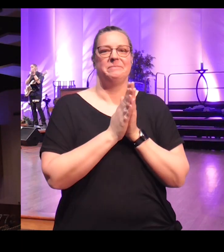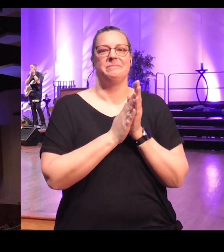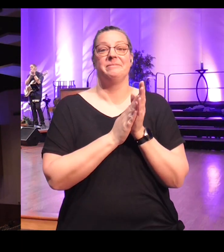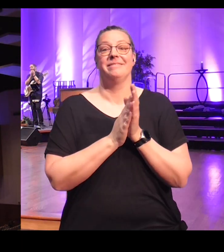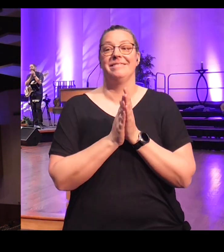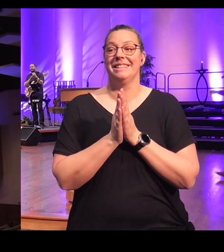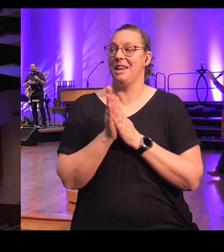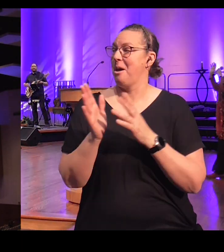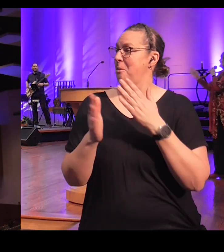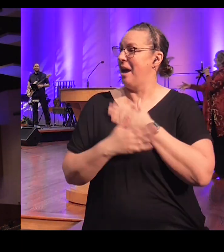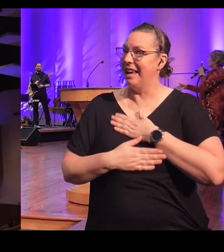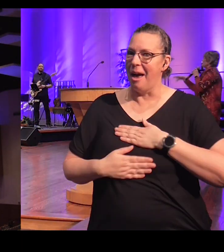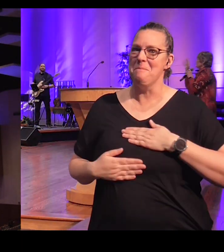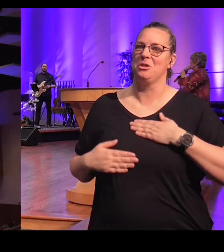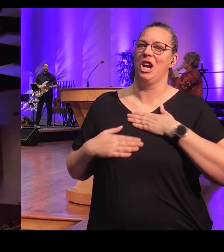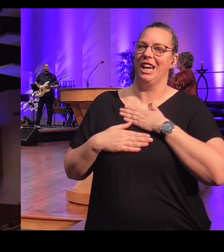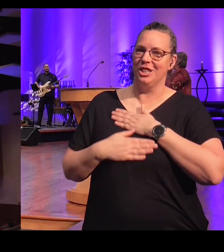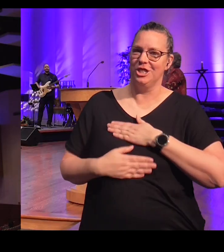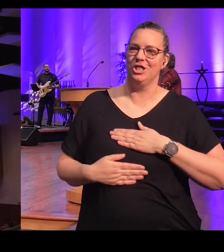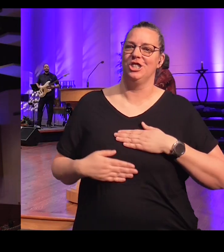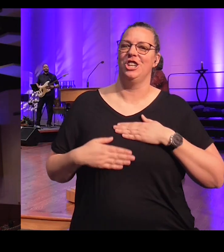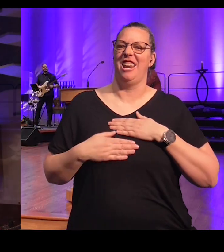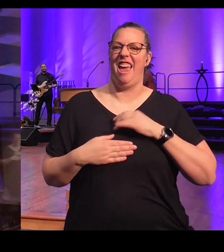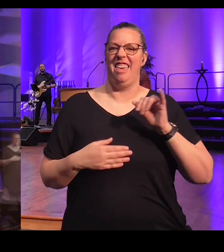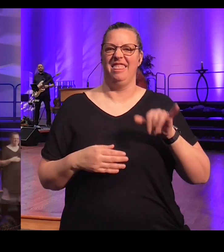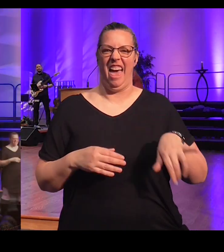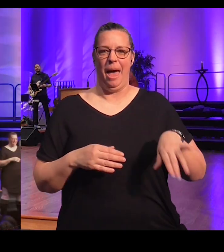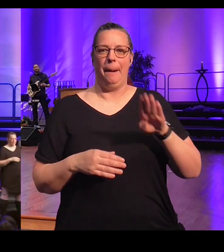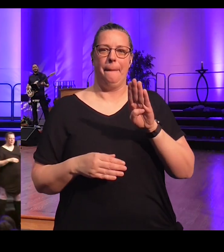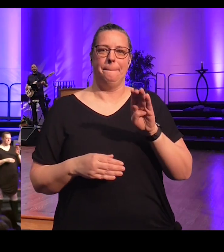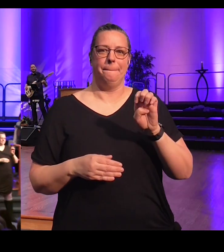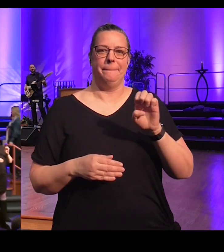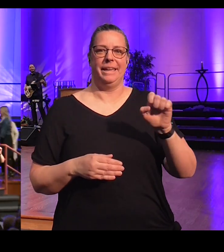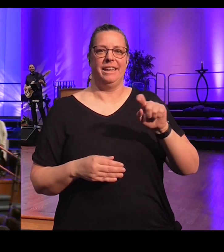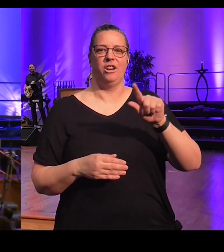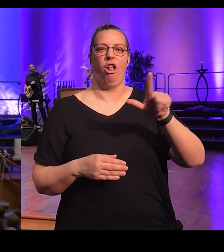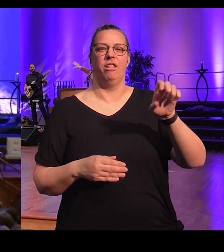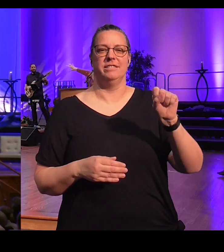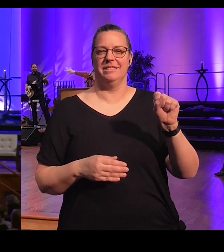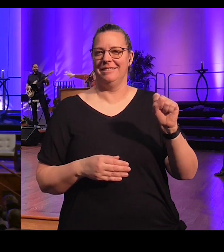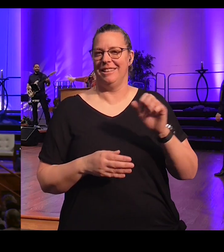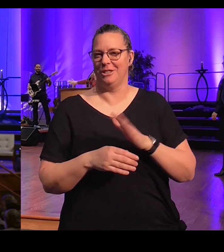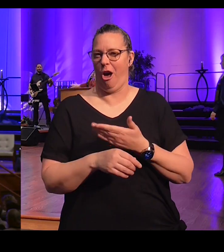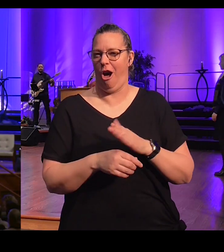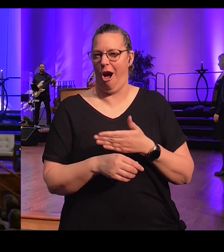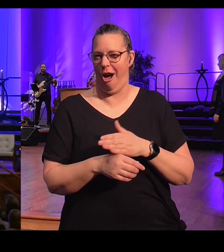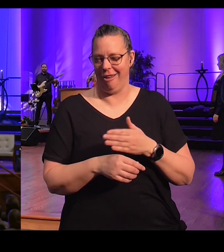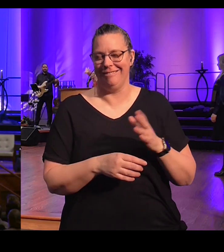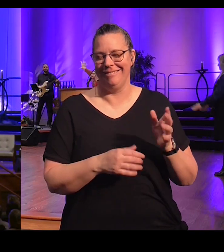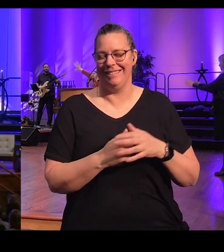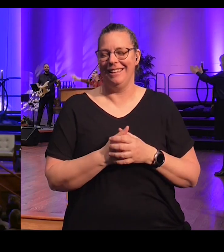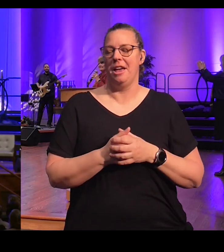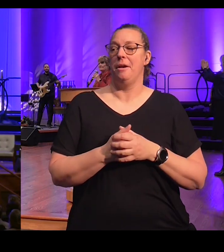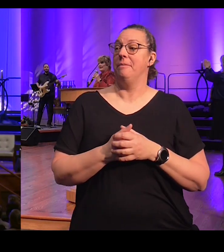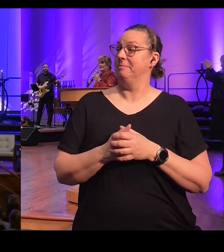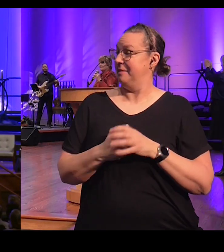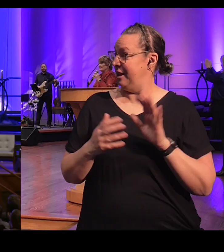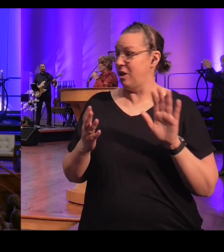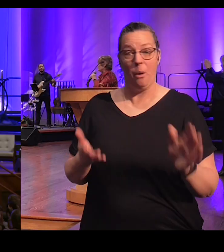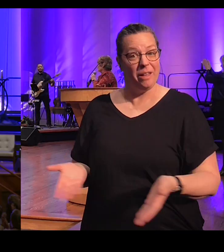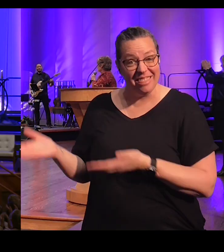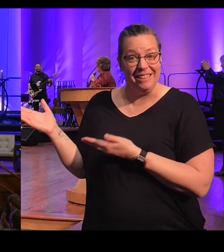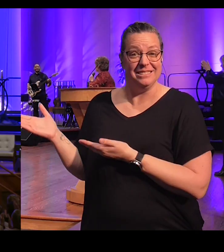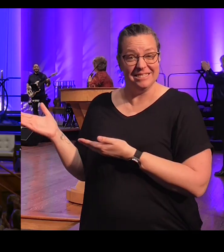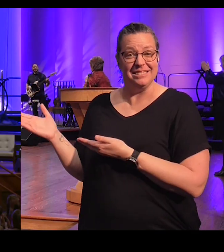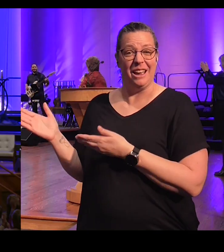We appreciate the blast from the past. Yeah. Thank you. And isn't this band